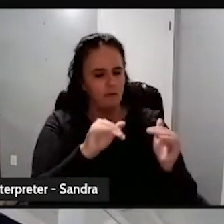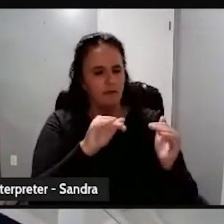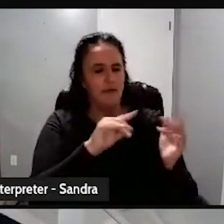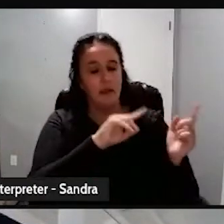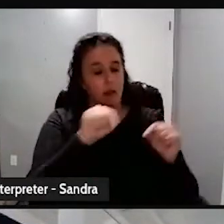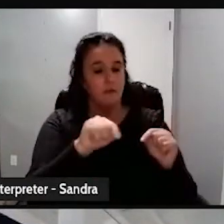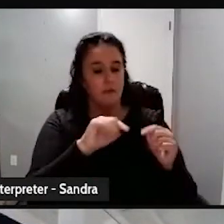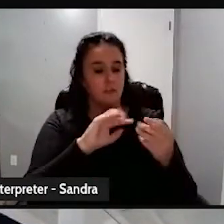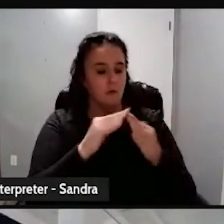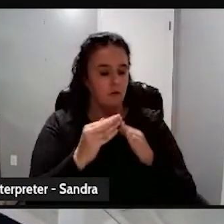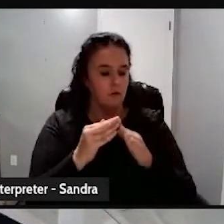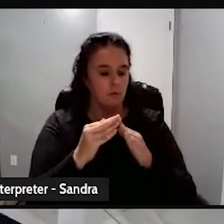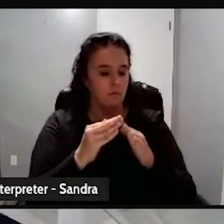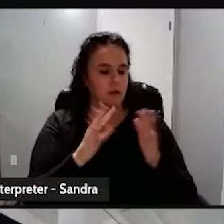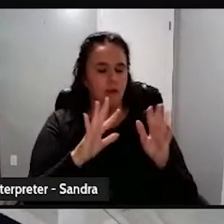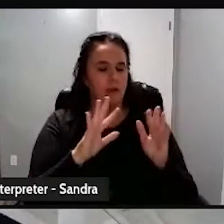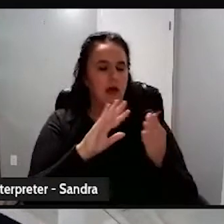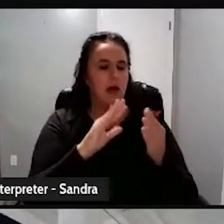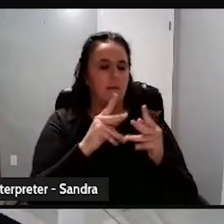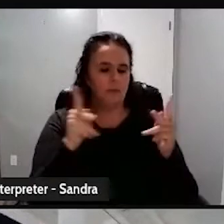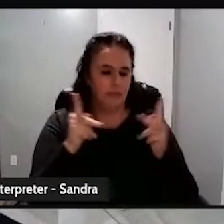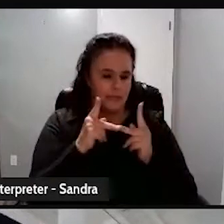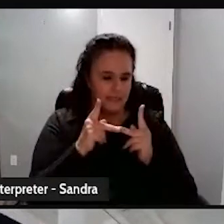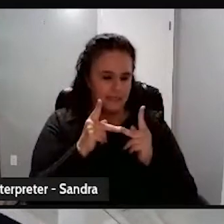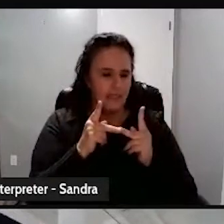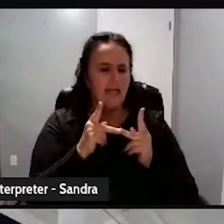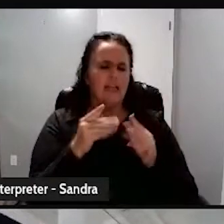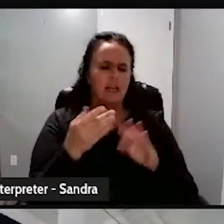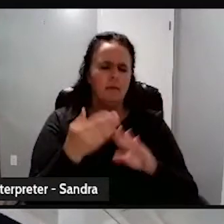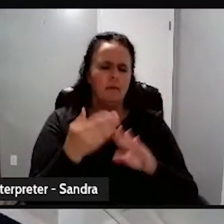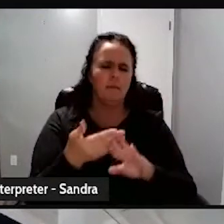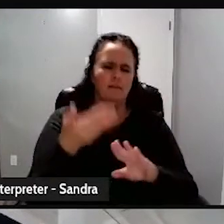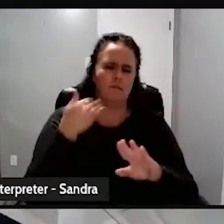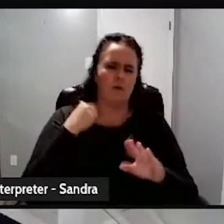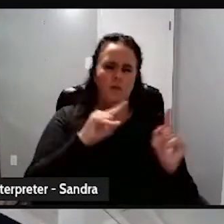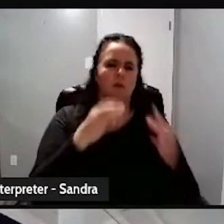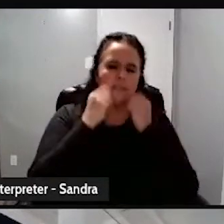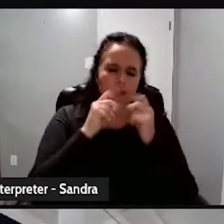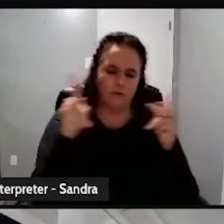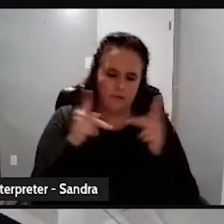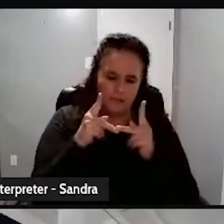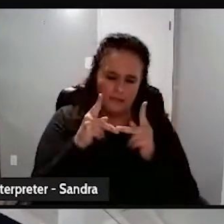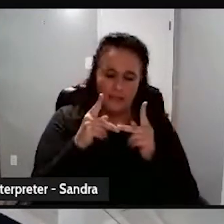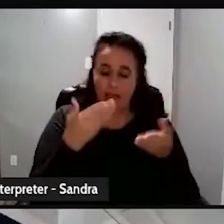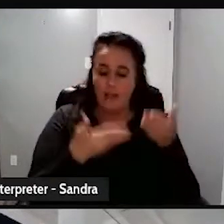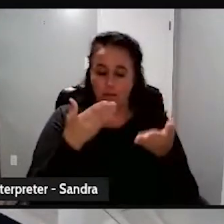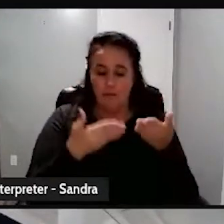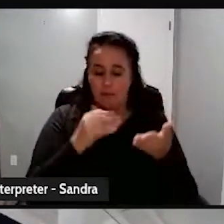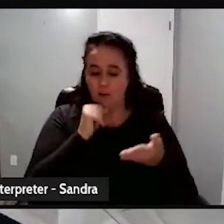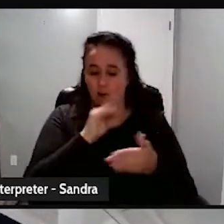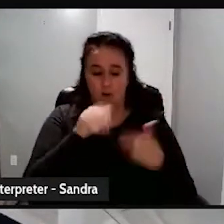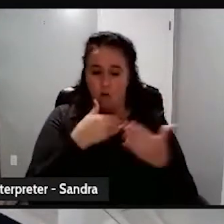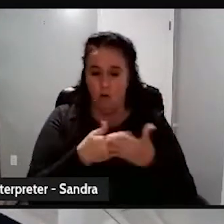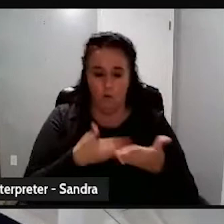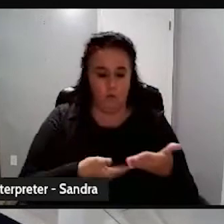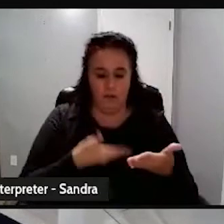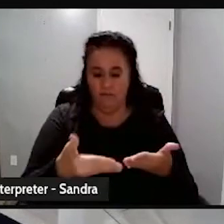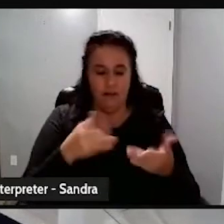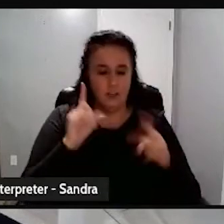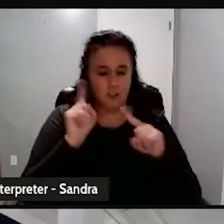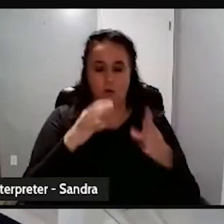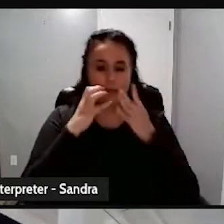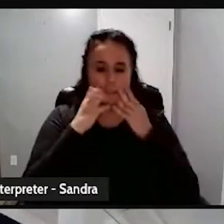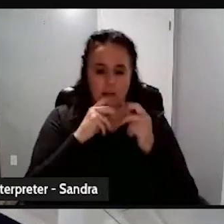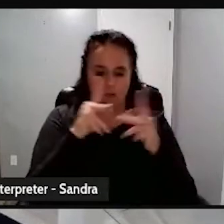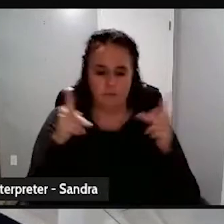time in our prehistory, they would have gone to a sacred place. And maybe not everyone would be invited to every sacred place, but there would be